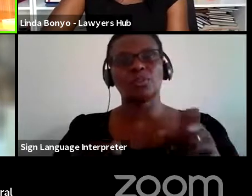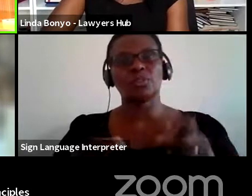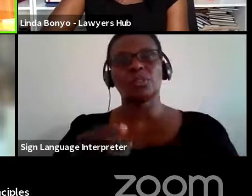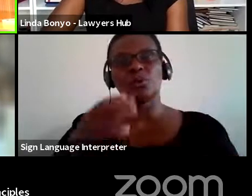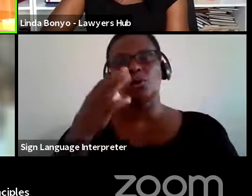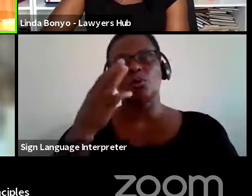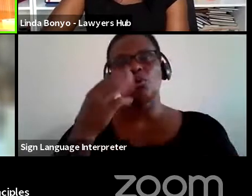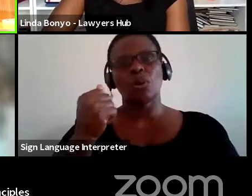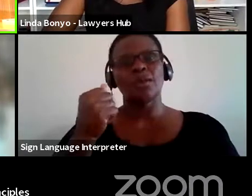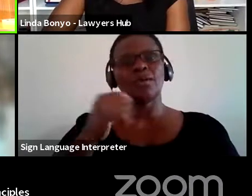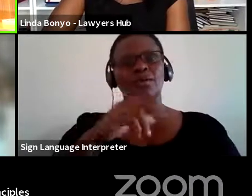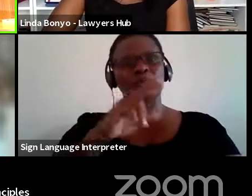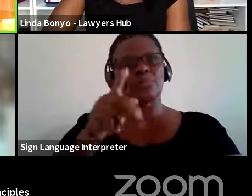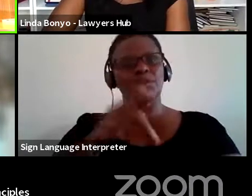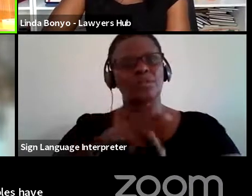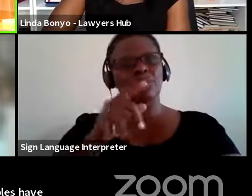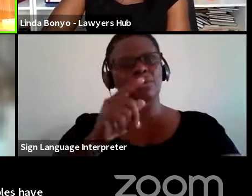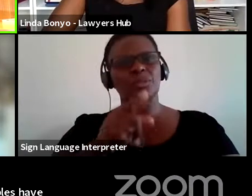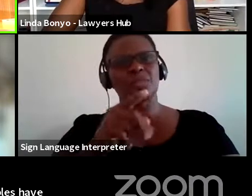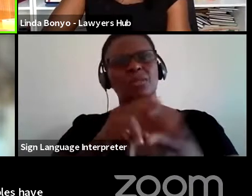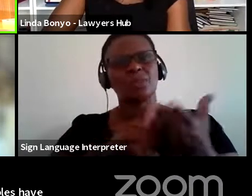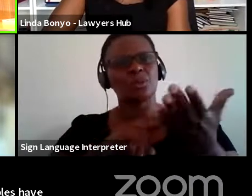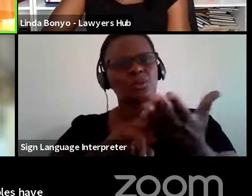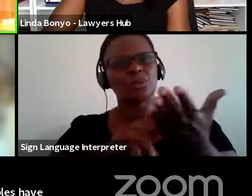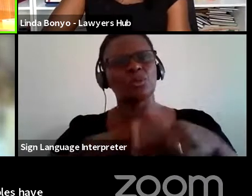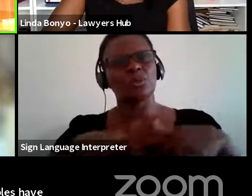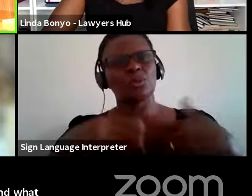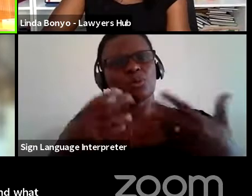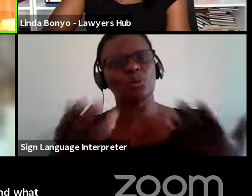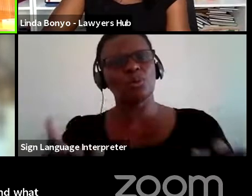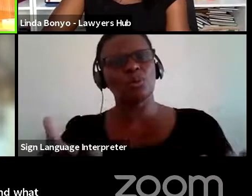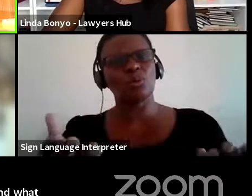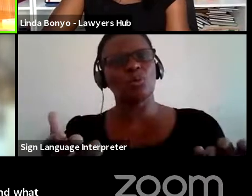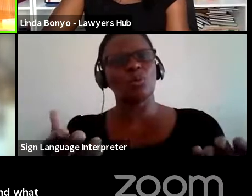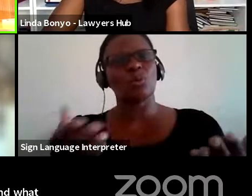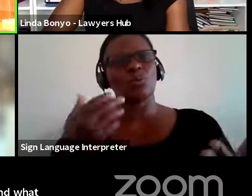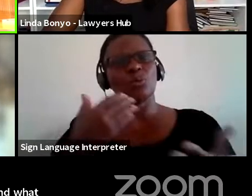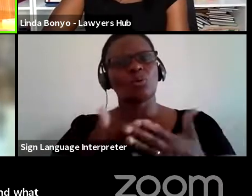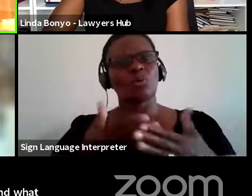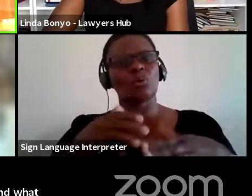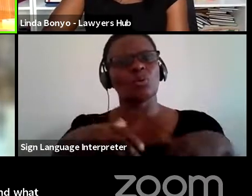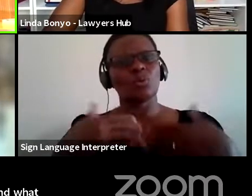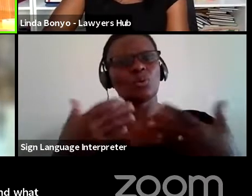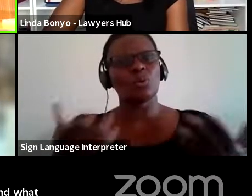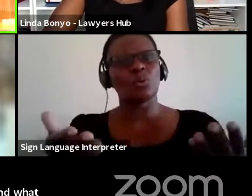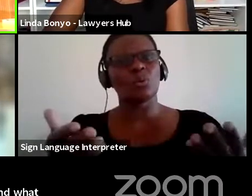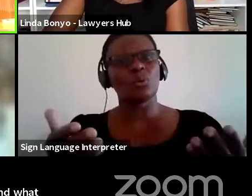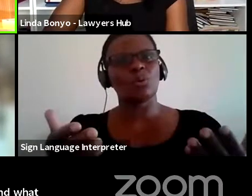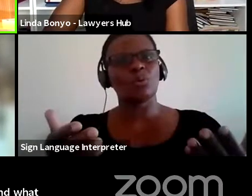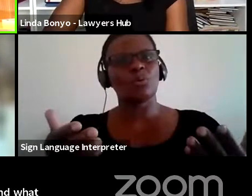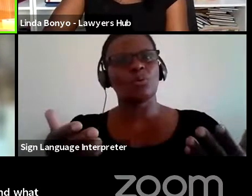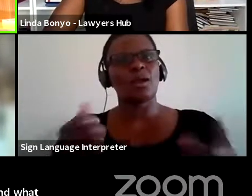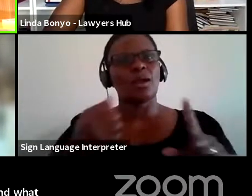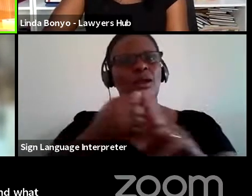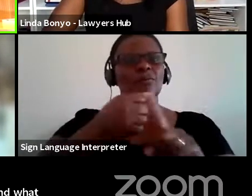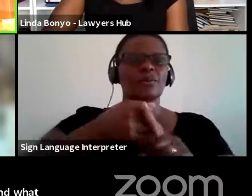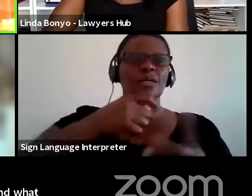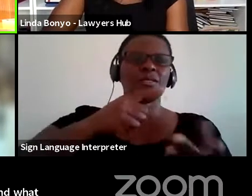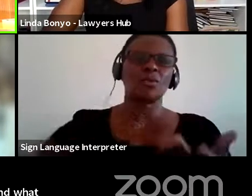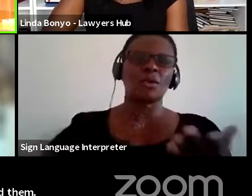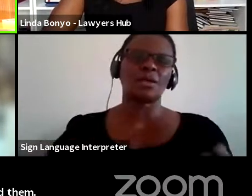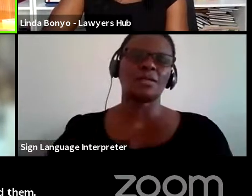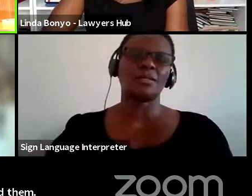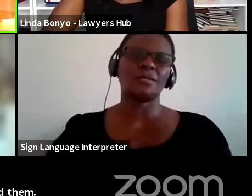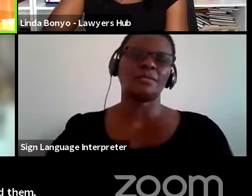as an advocacy tool or resource, and what type of advocacy people had done around them. We